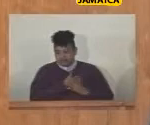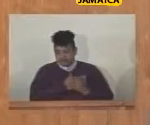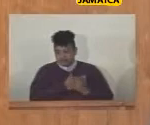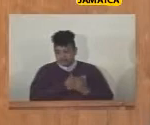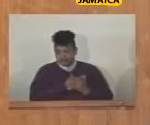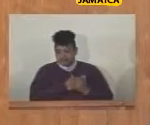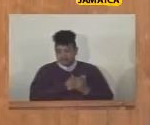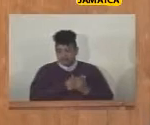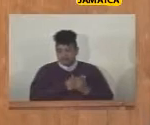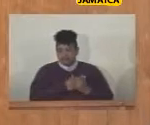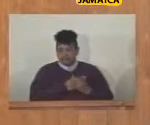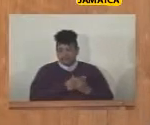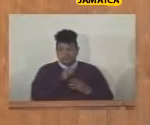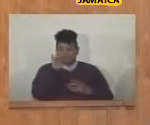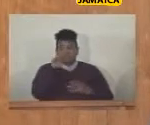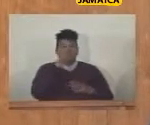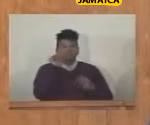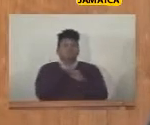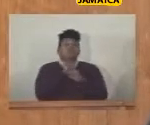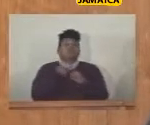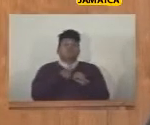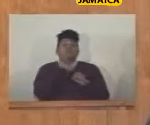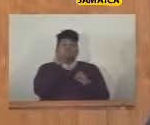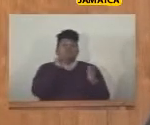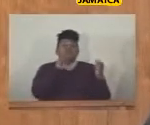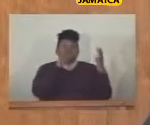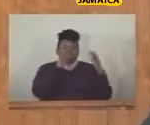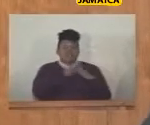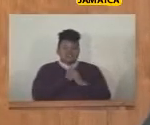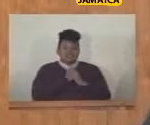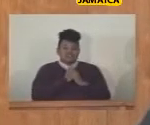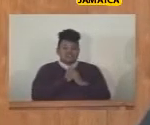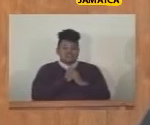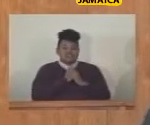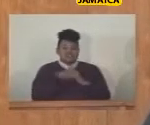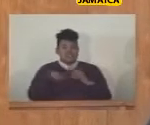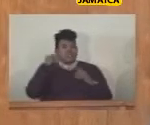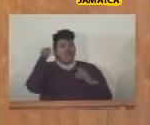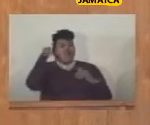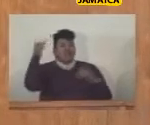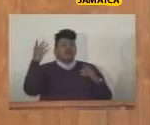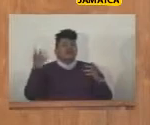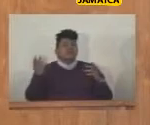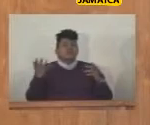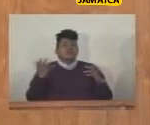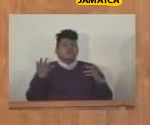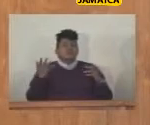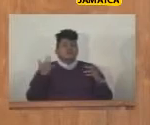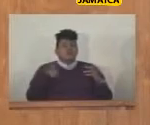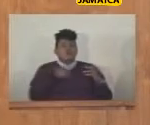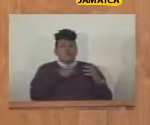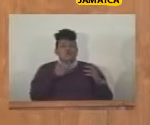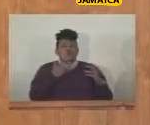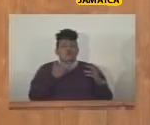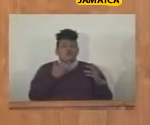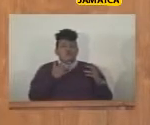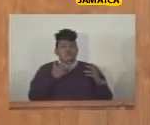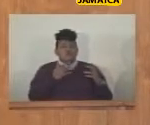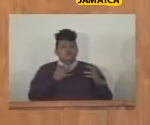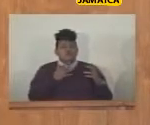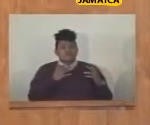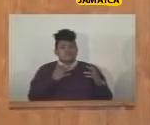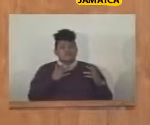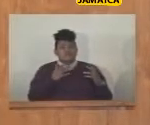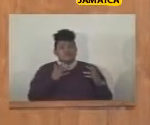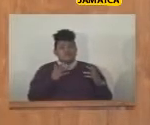And that's the reality we must face. So this idea that we have shown the state of